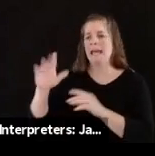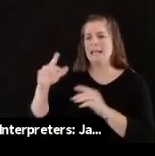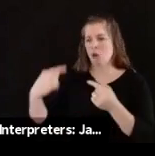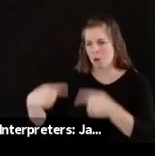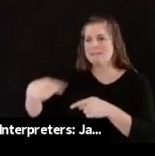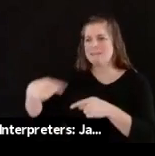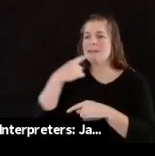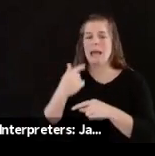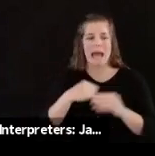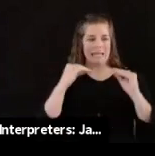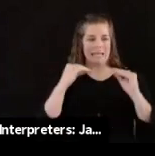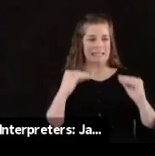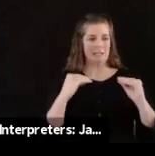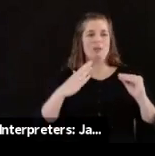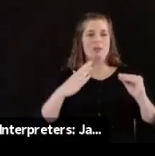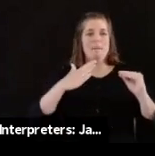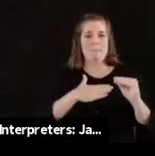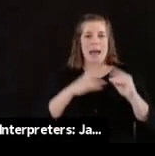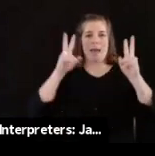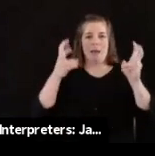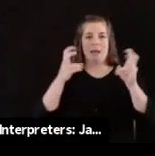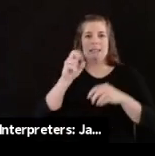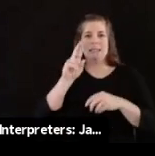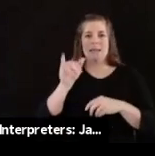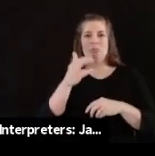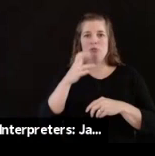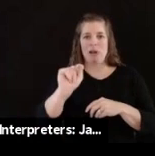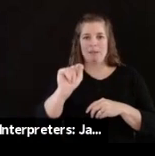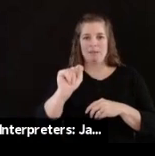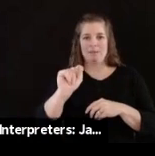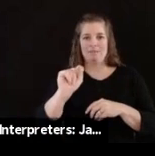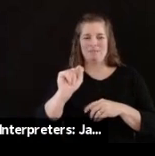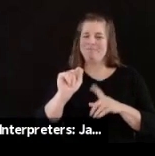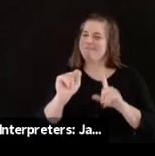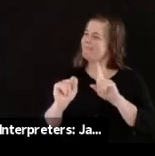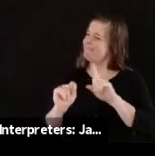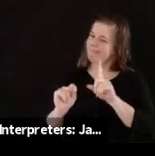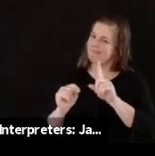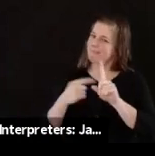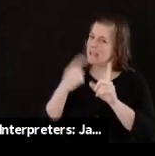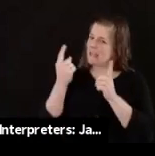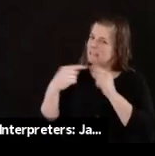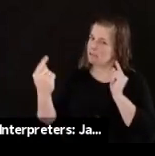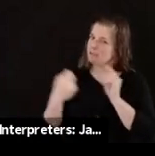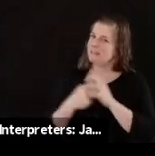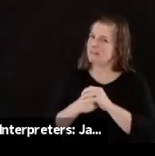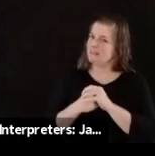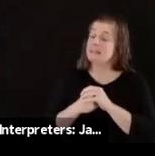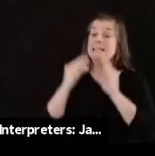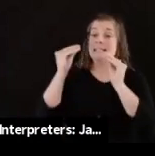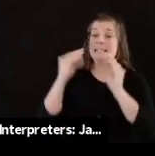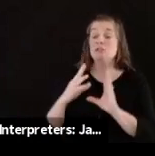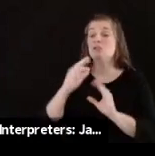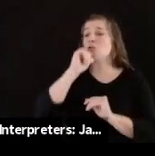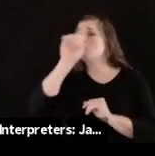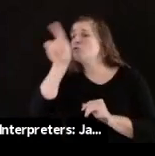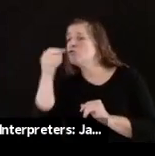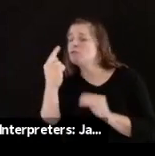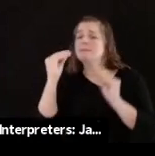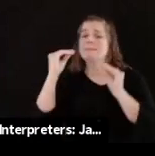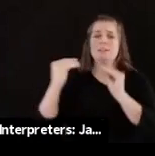my subject. But I reject that simplification because teachers don't just teach